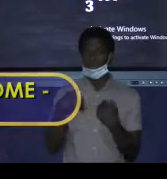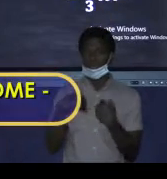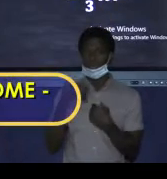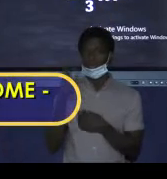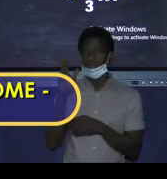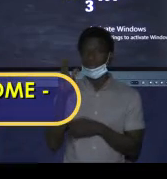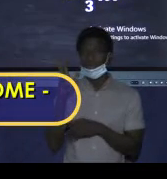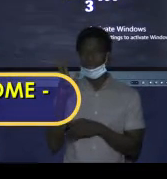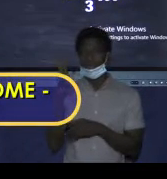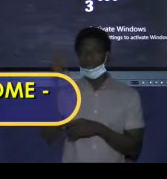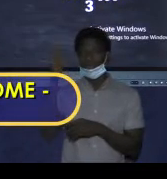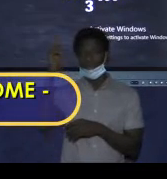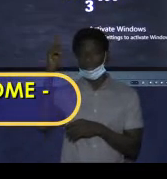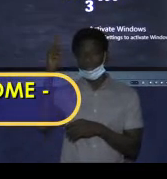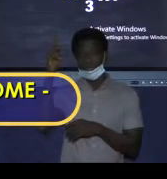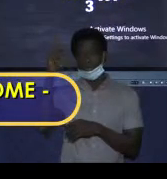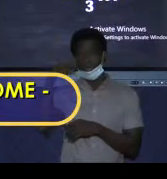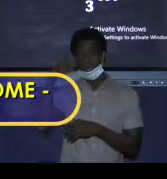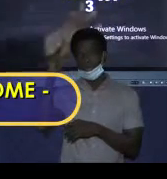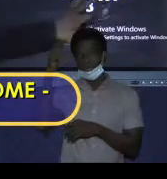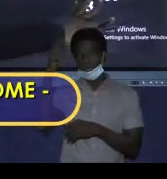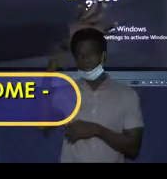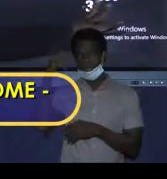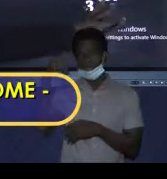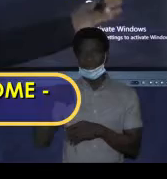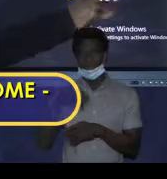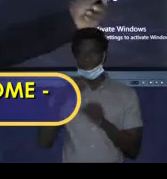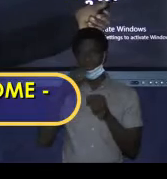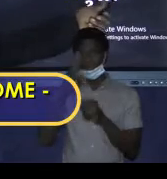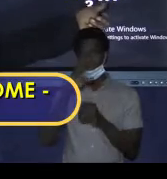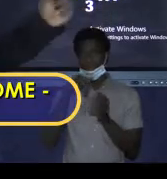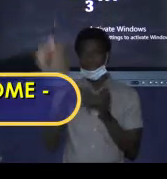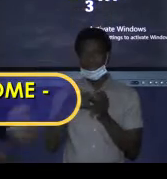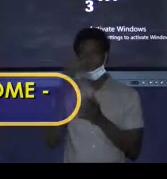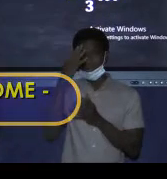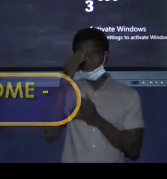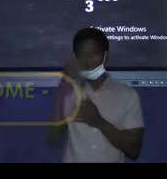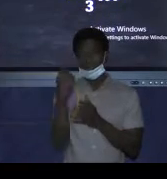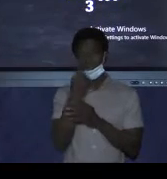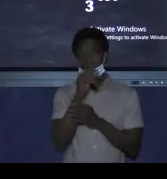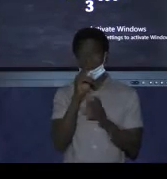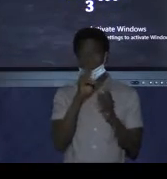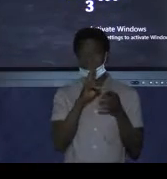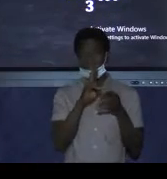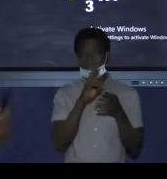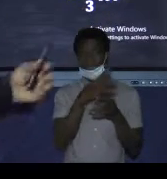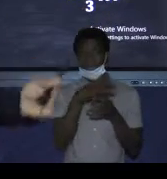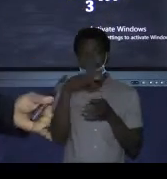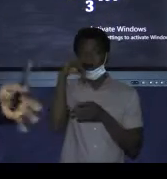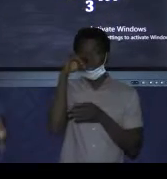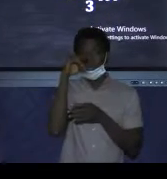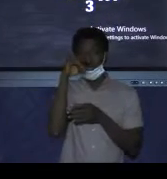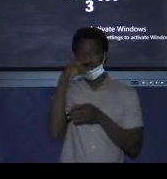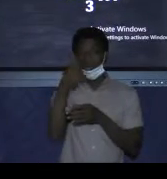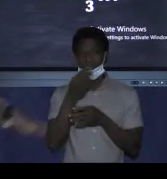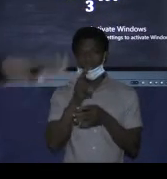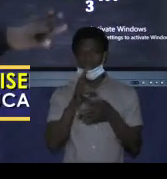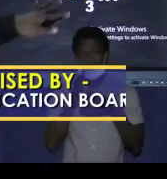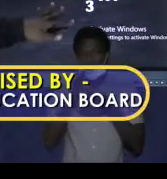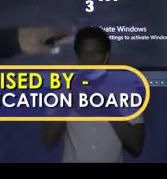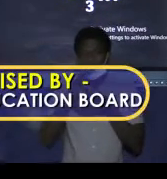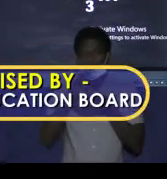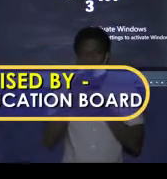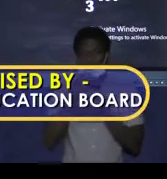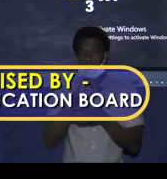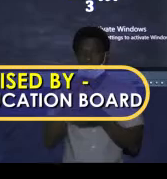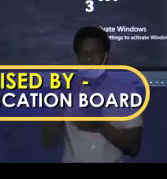have, r raised to the power of 3. And so we can use this formula. Knowing only the radius, we can find